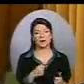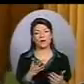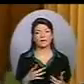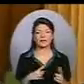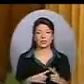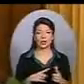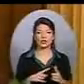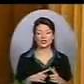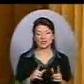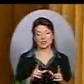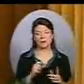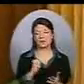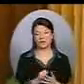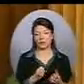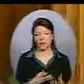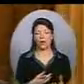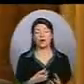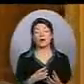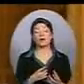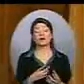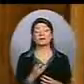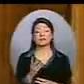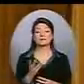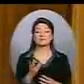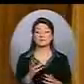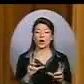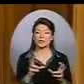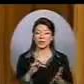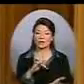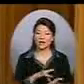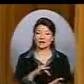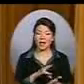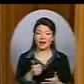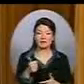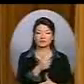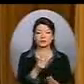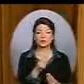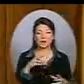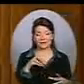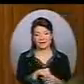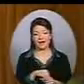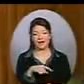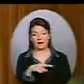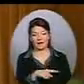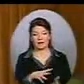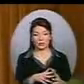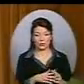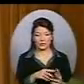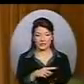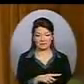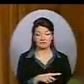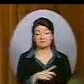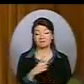heard a number of people come forward and suggest that there was calls made and that these calls were made on behalf of the Liberal Party and that those